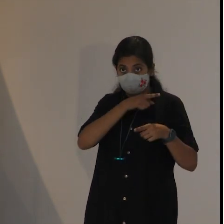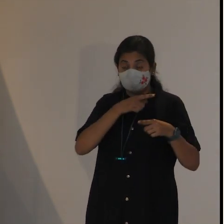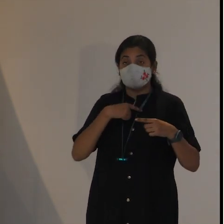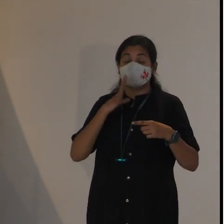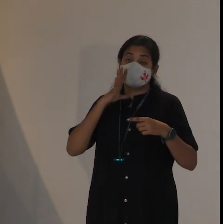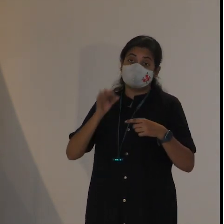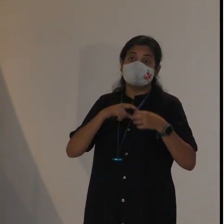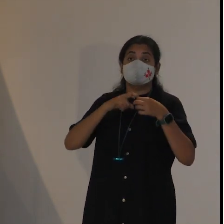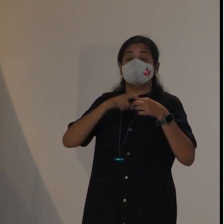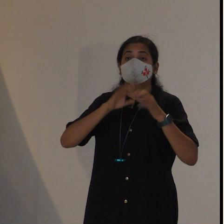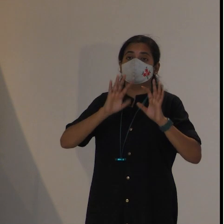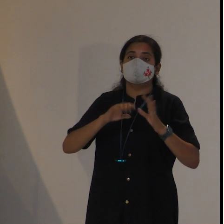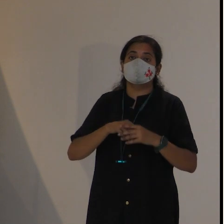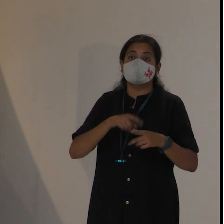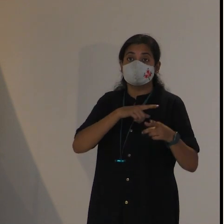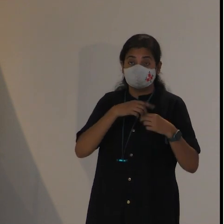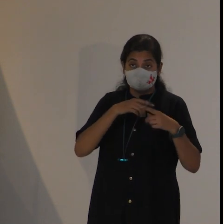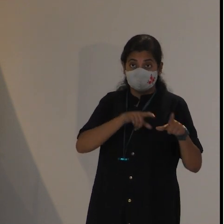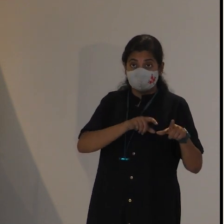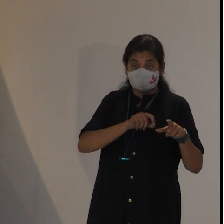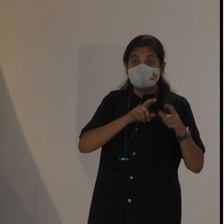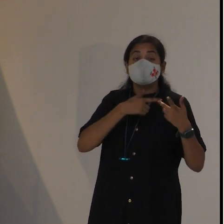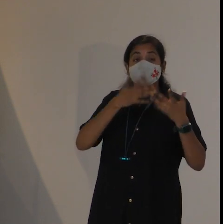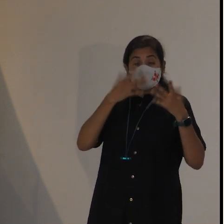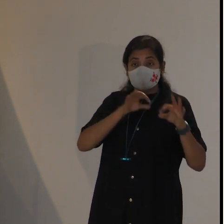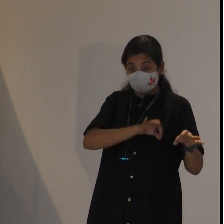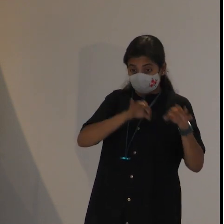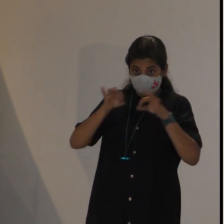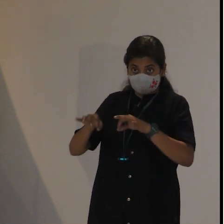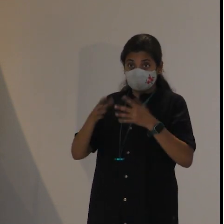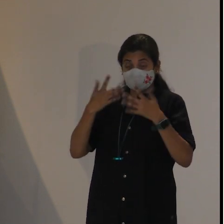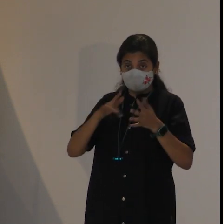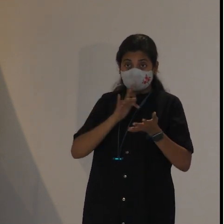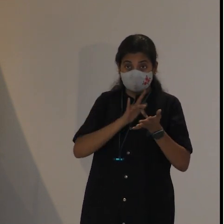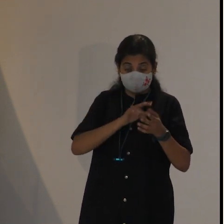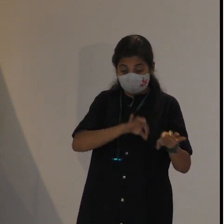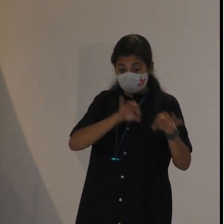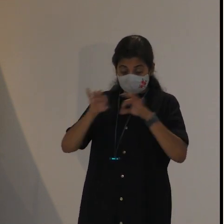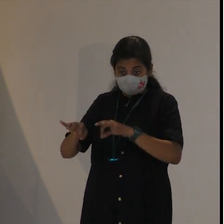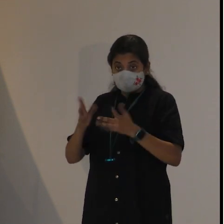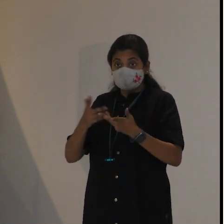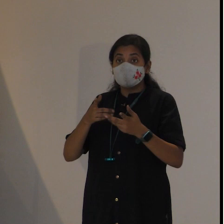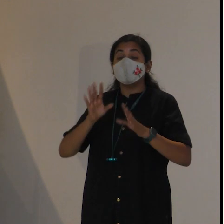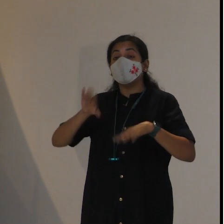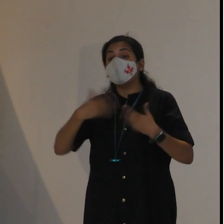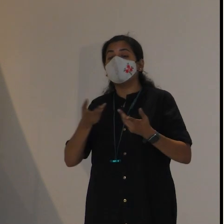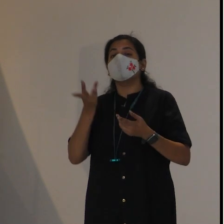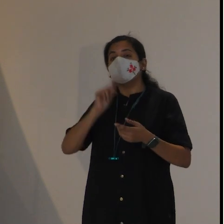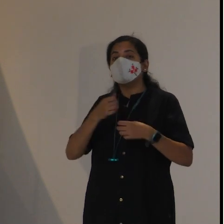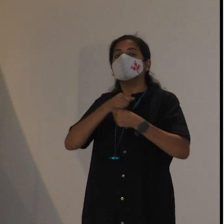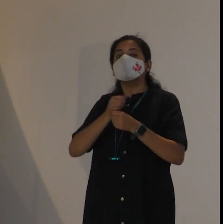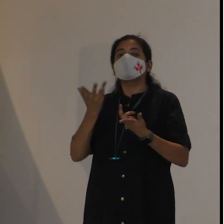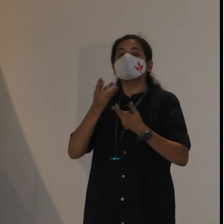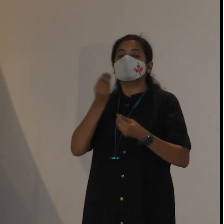about production of space. When we're moving from a physical space to an oral space, how do we recreate that space? There are